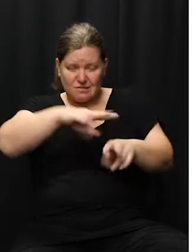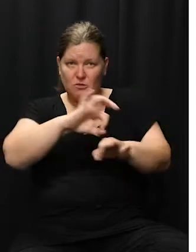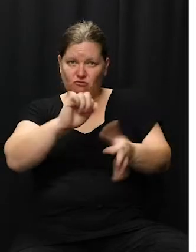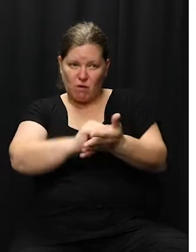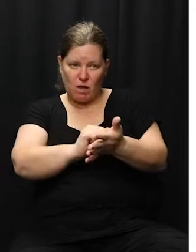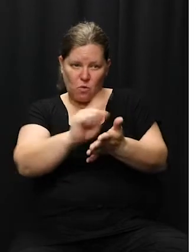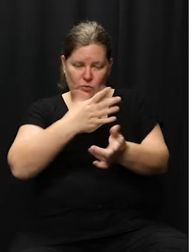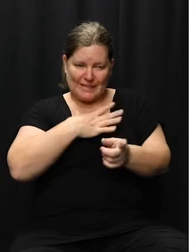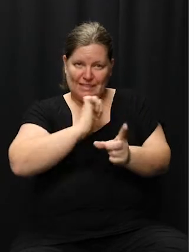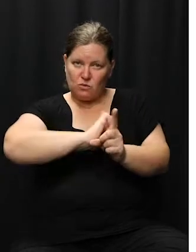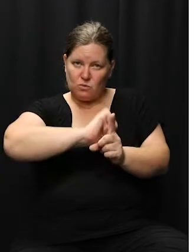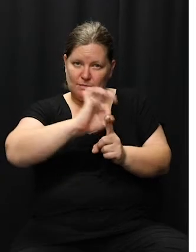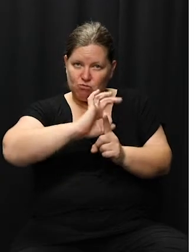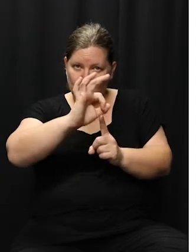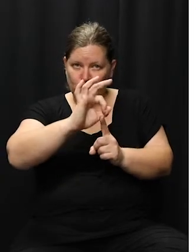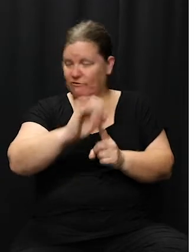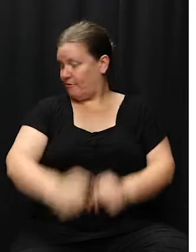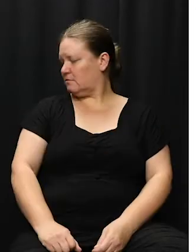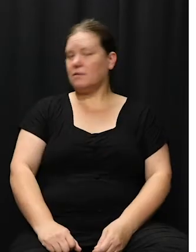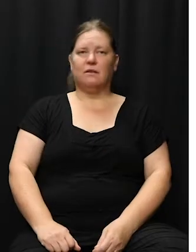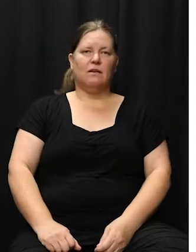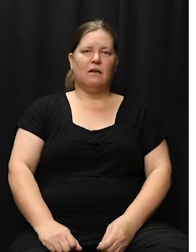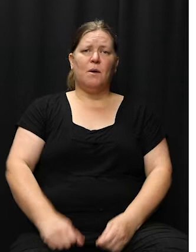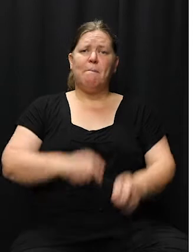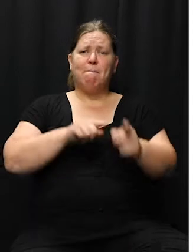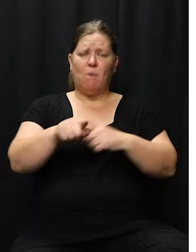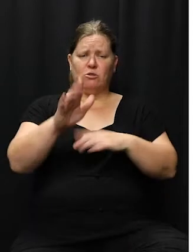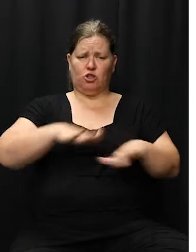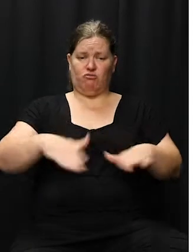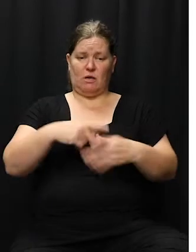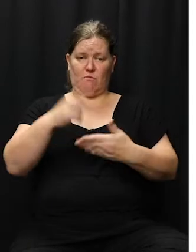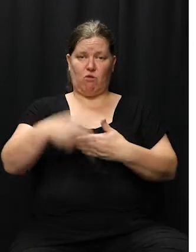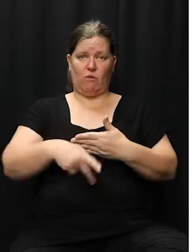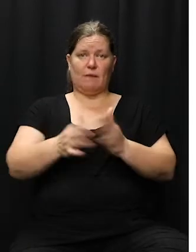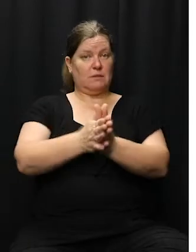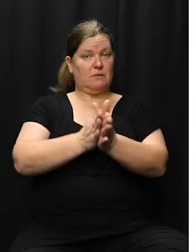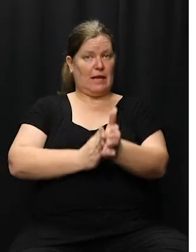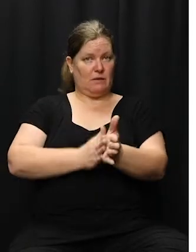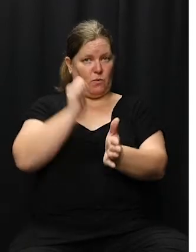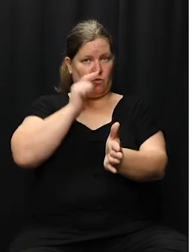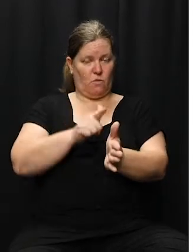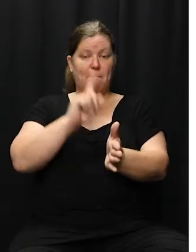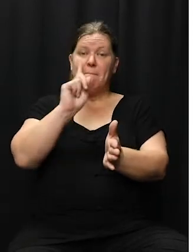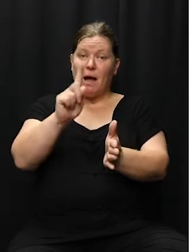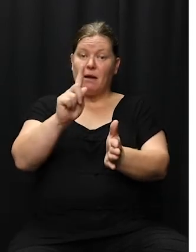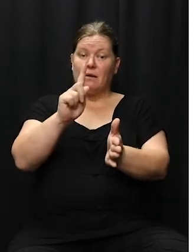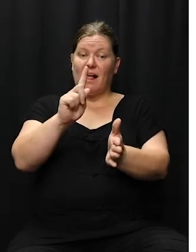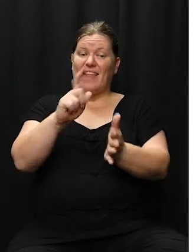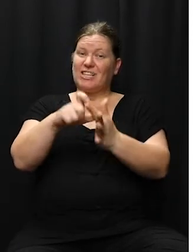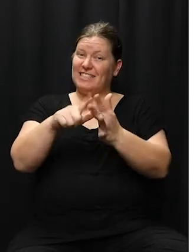just, I want to improve their Auslan. I want to know, okay, but what? What exactly are you going to do that? Most of the children in our program are delayed. We know that.